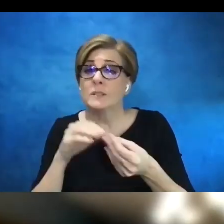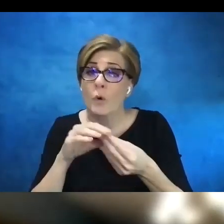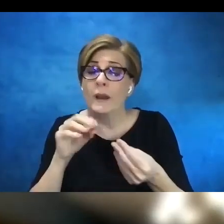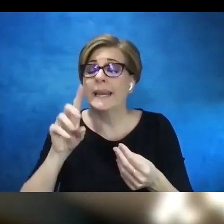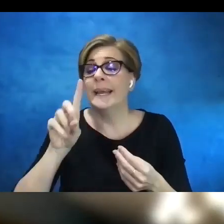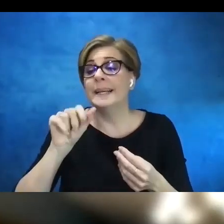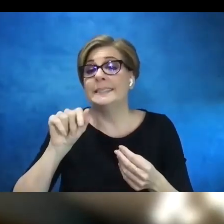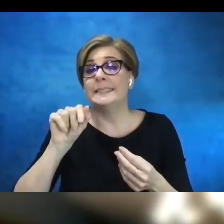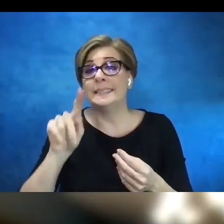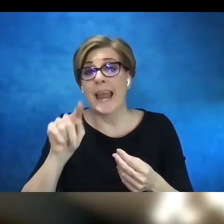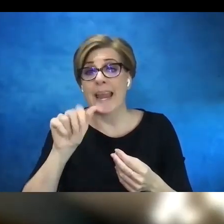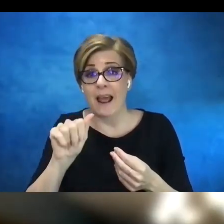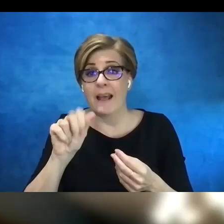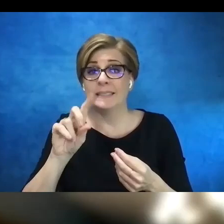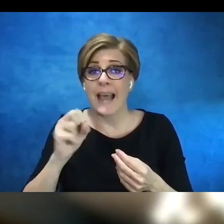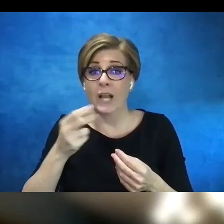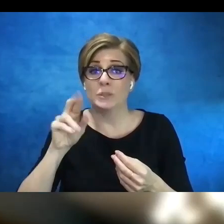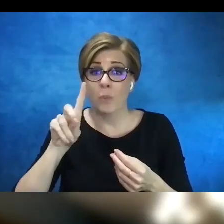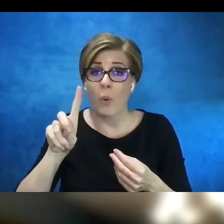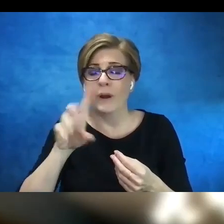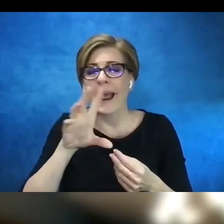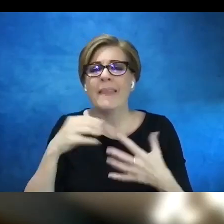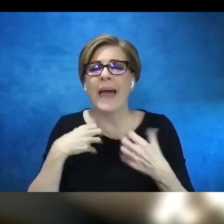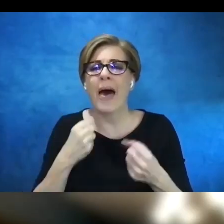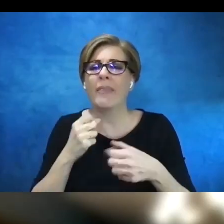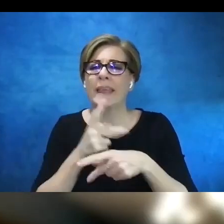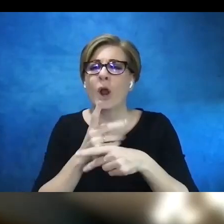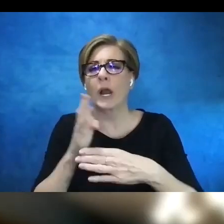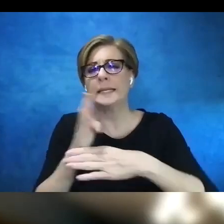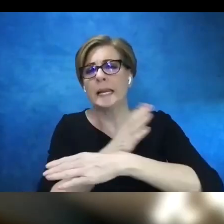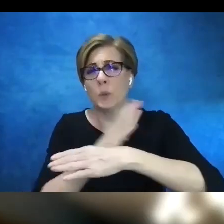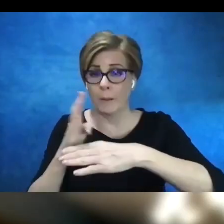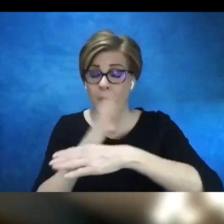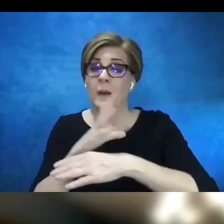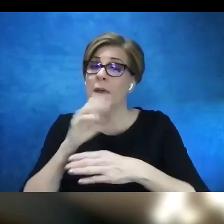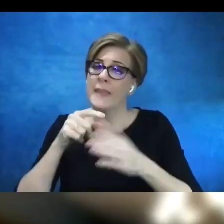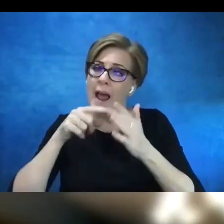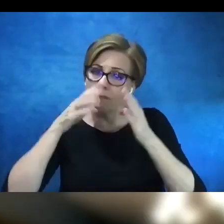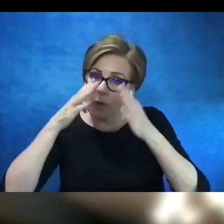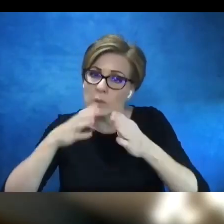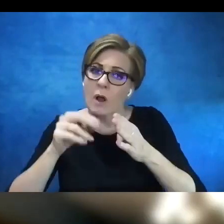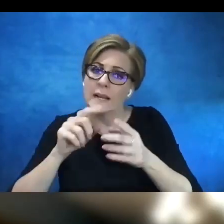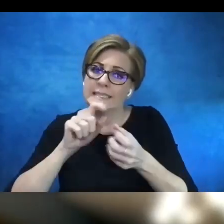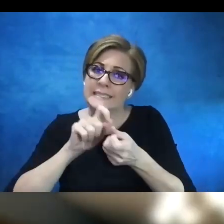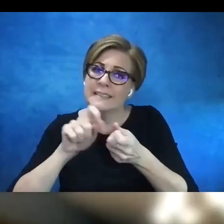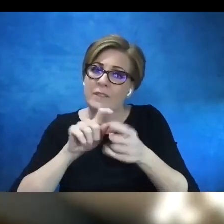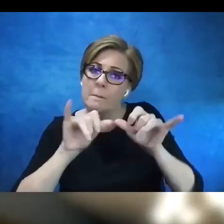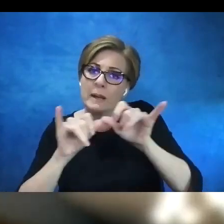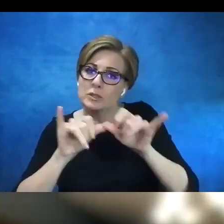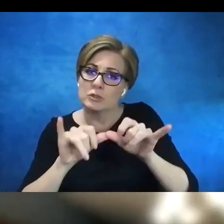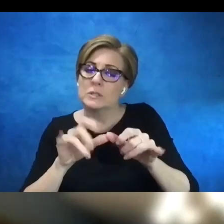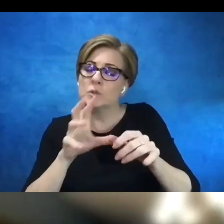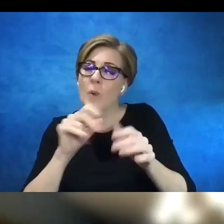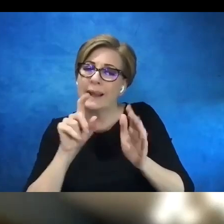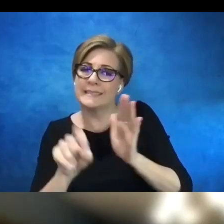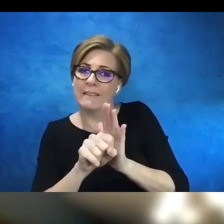crisis continuum. A section of this paper identifies some specific measures that states are looking at to help understand the strengths and weaknesses in their